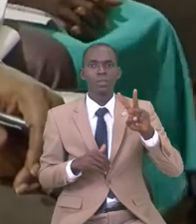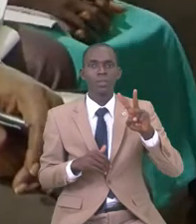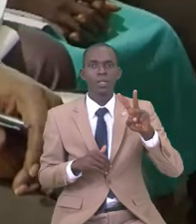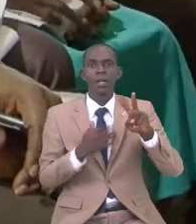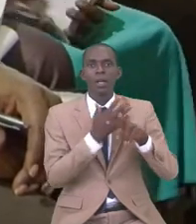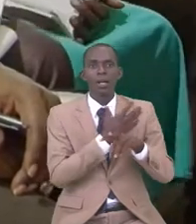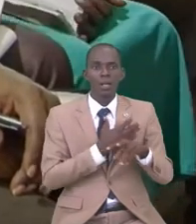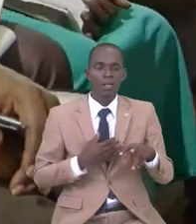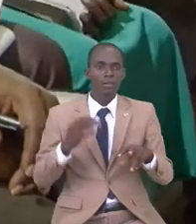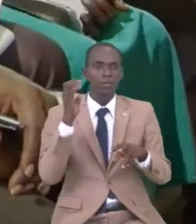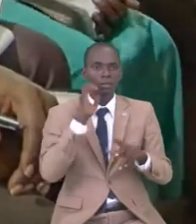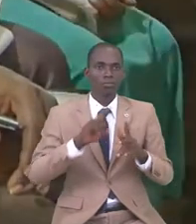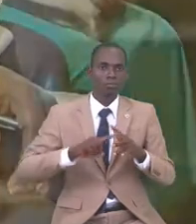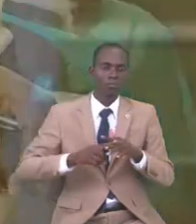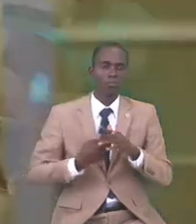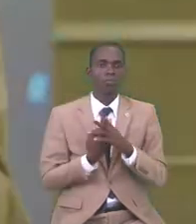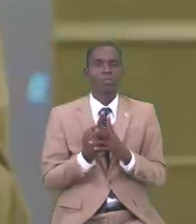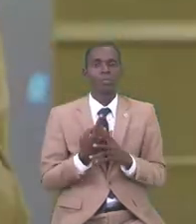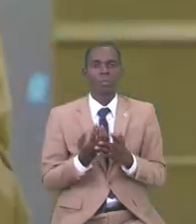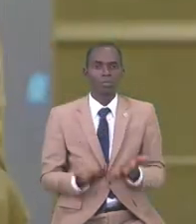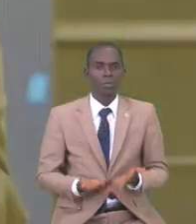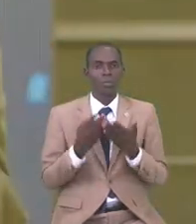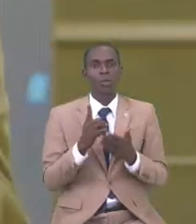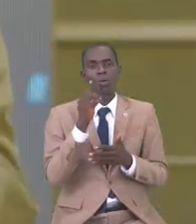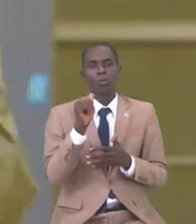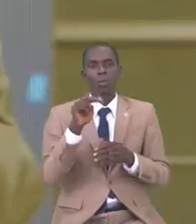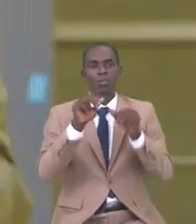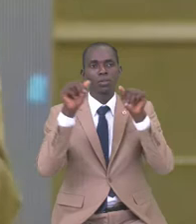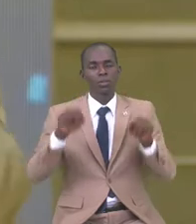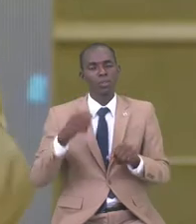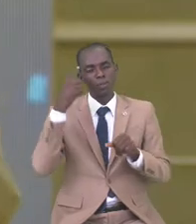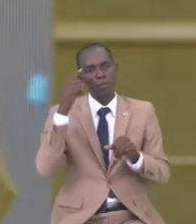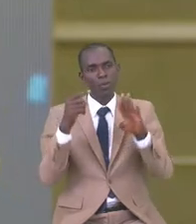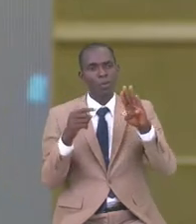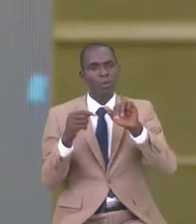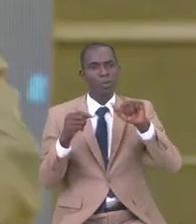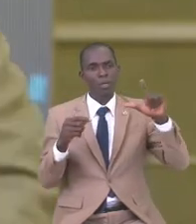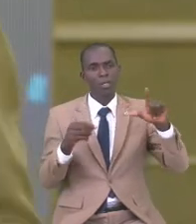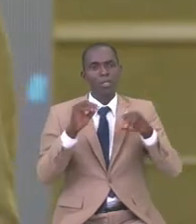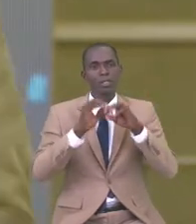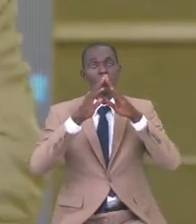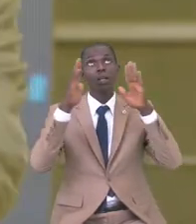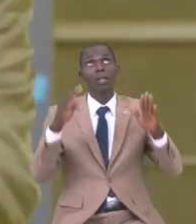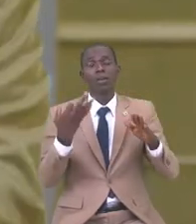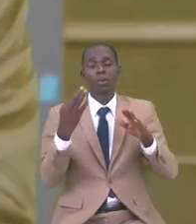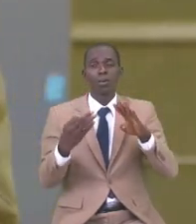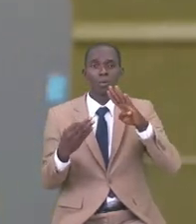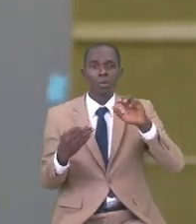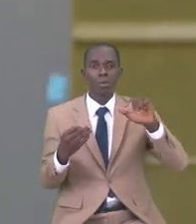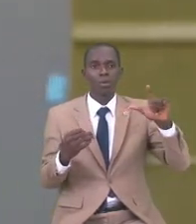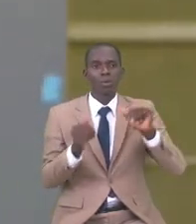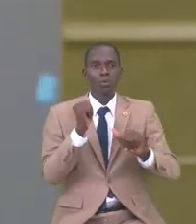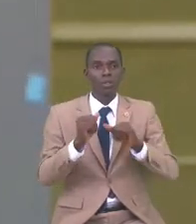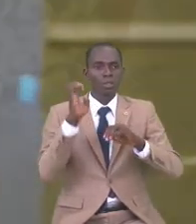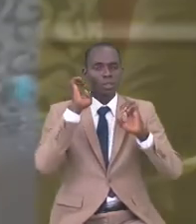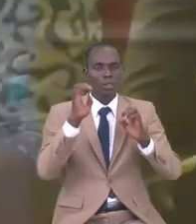he reared up an altar for Baal in the house of Baal, which he had built in Samaria.